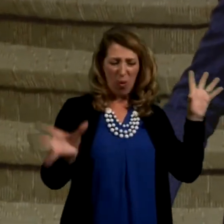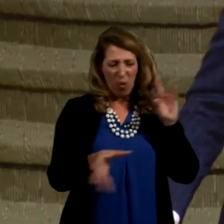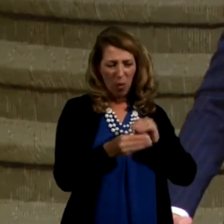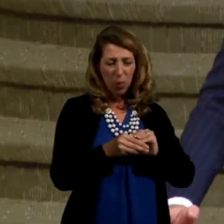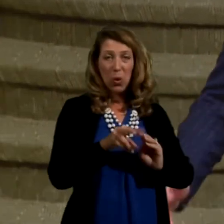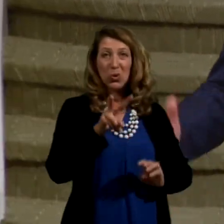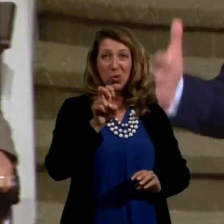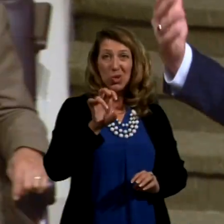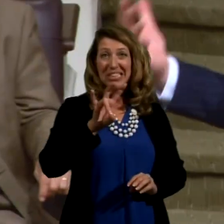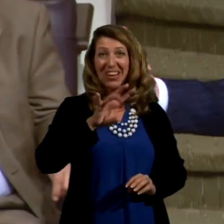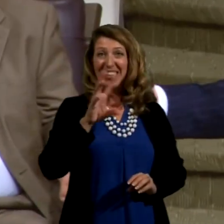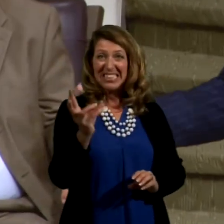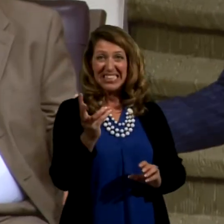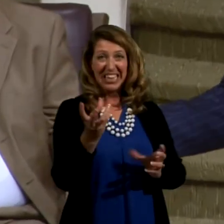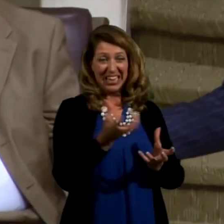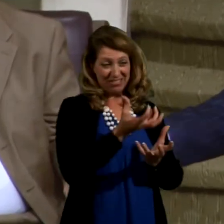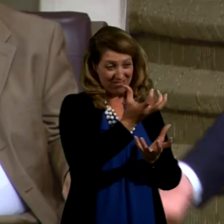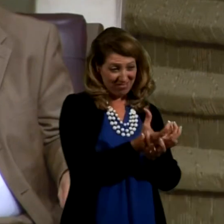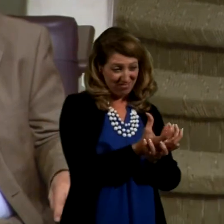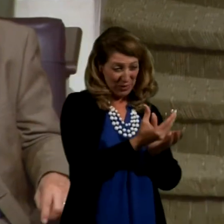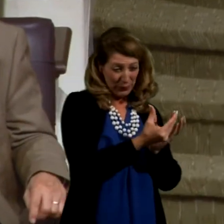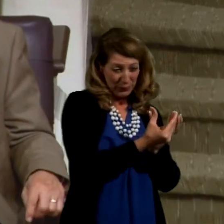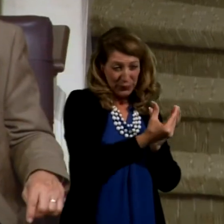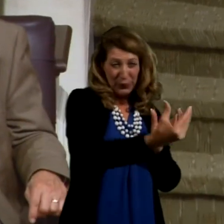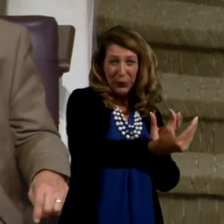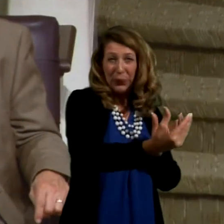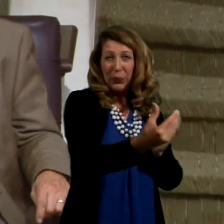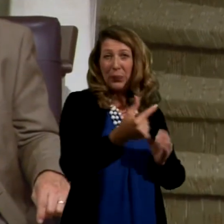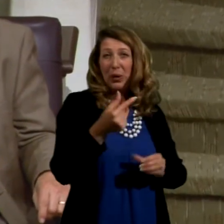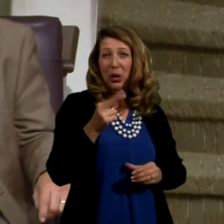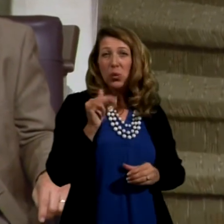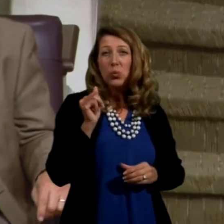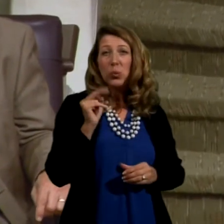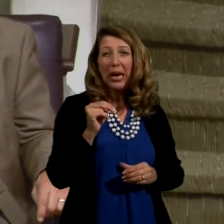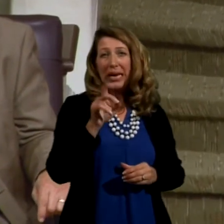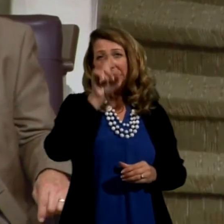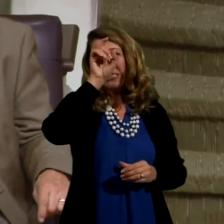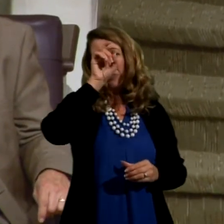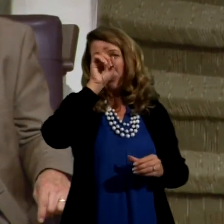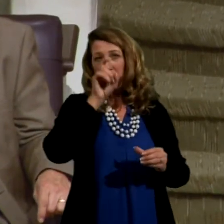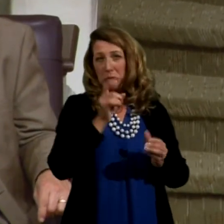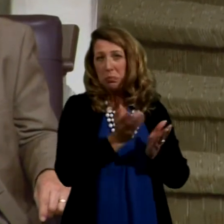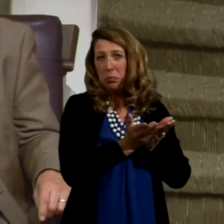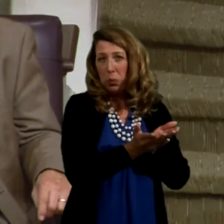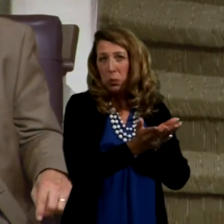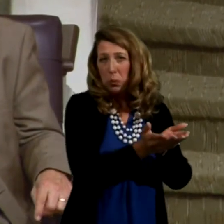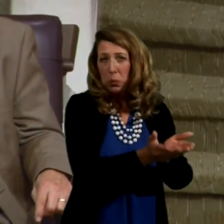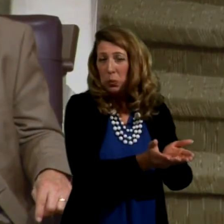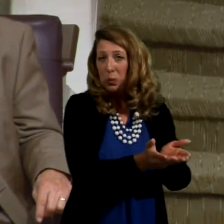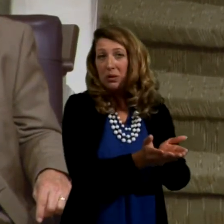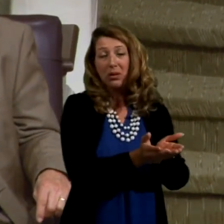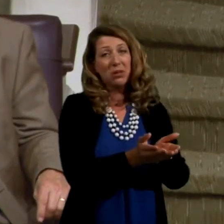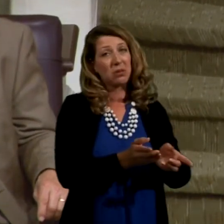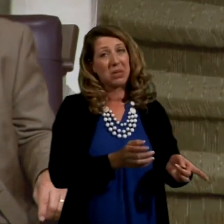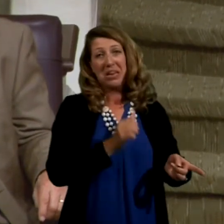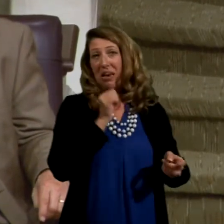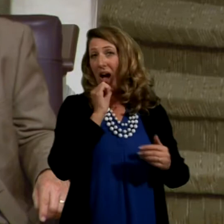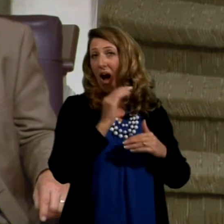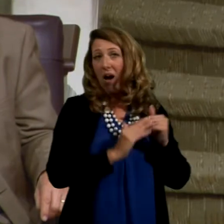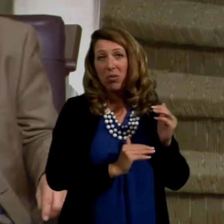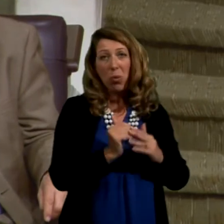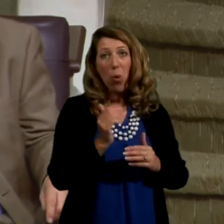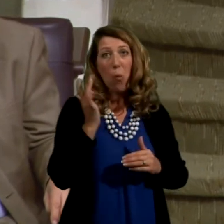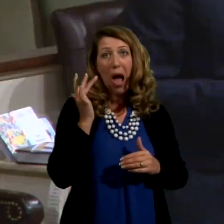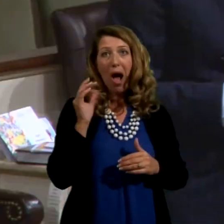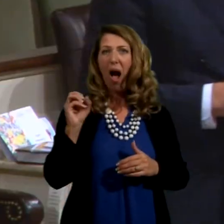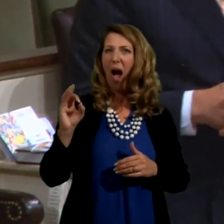of them on this very large grain ship. And they're sitting in the Fair Havens, but it's not a comfortable thing. It's